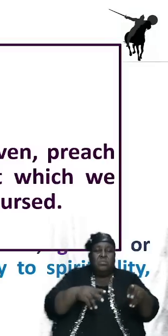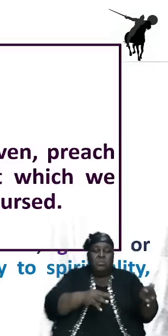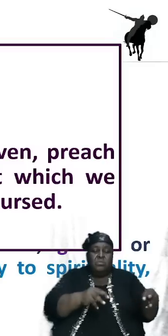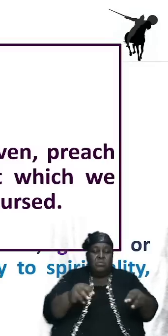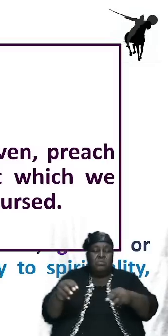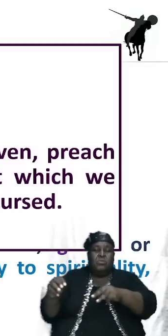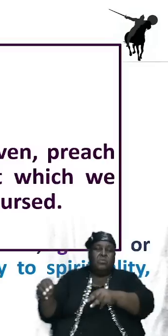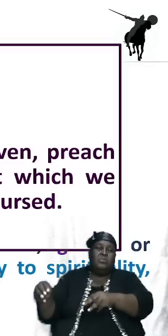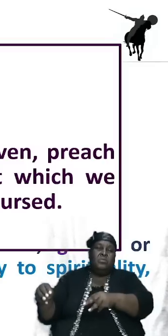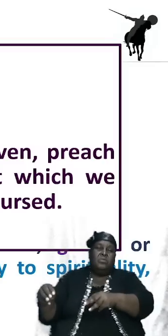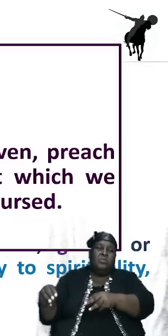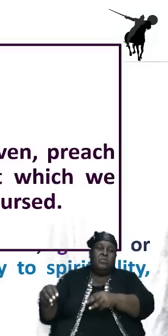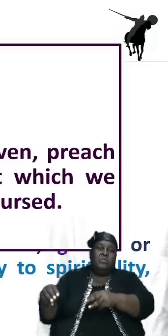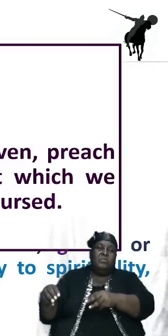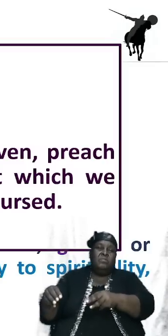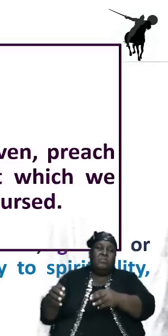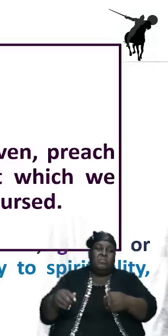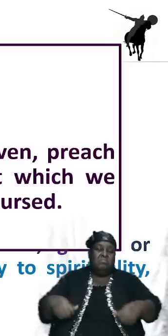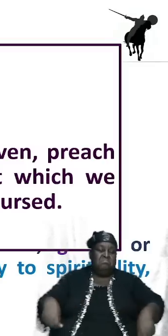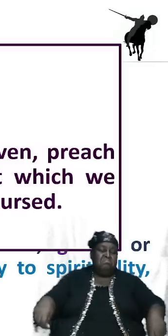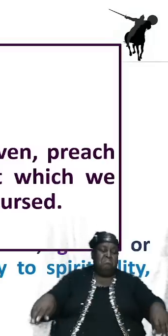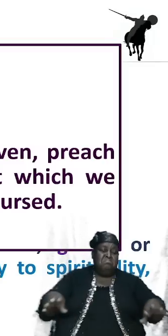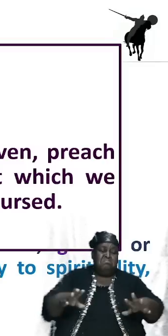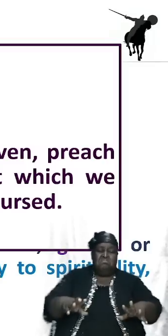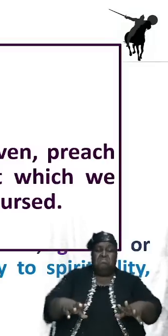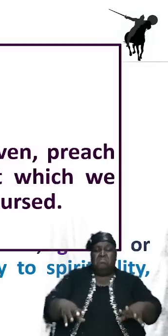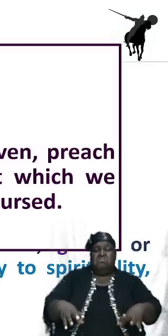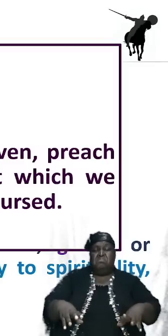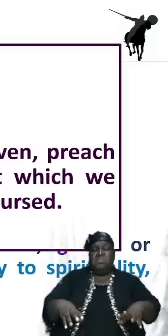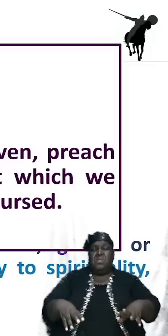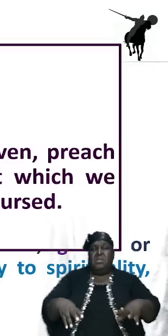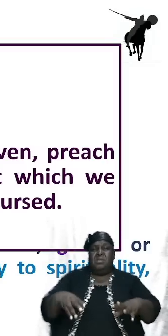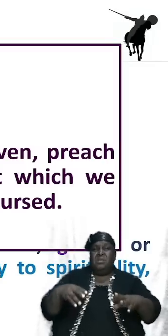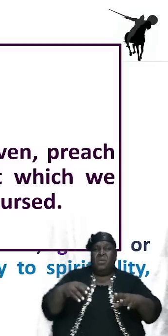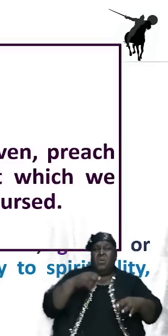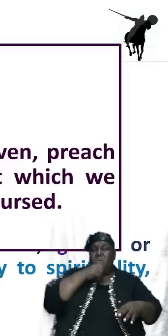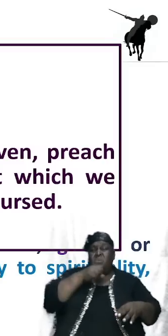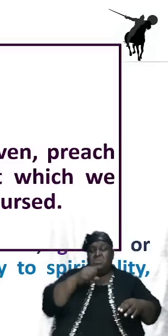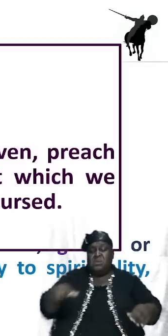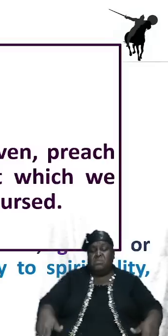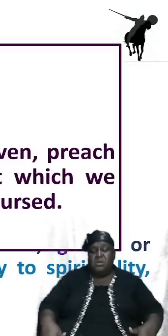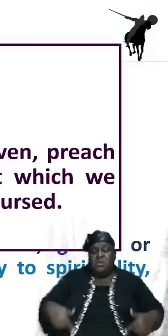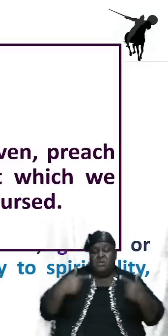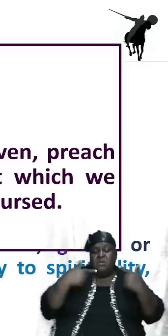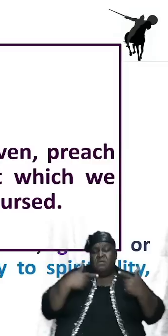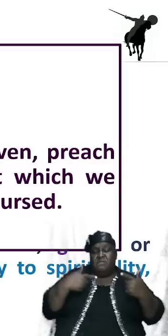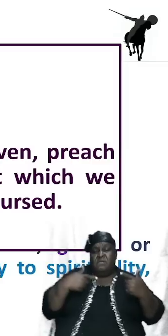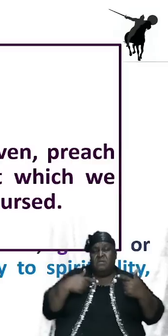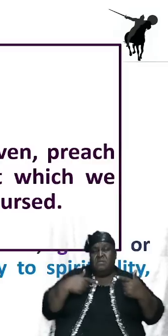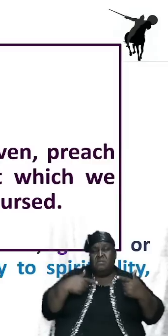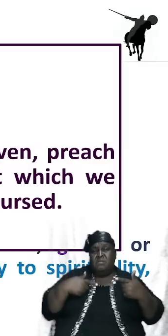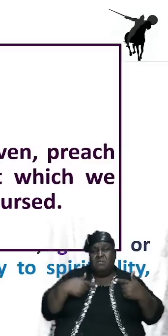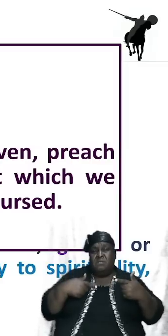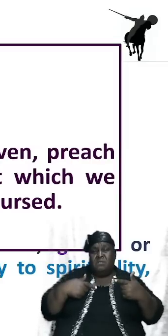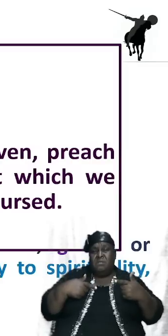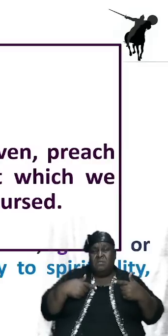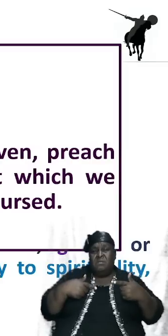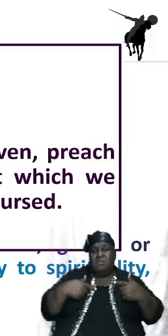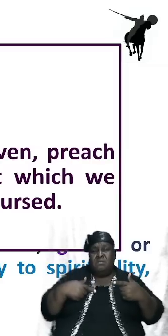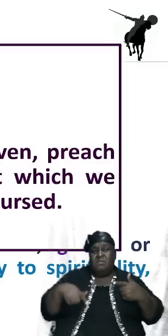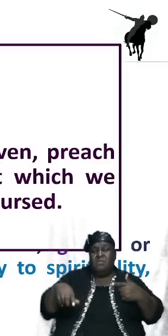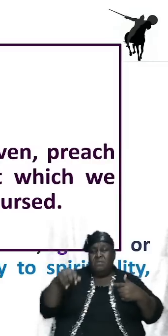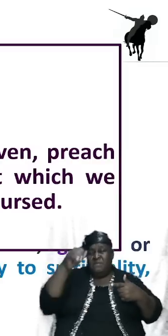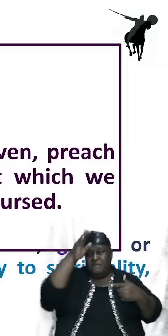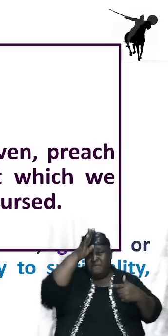removing the landmark. People have been removing the foundation pillars. Stuff that our